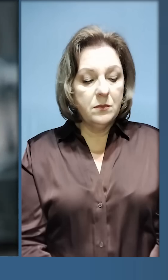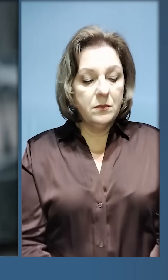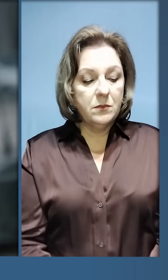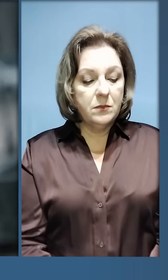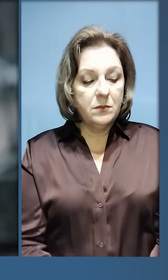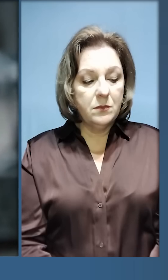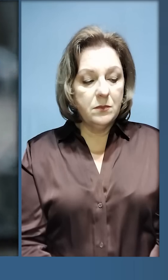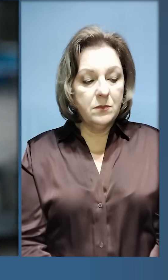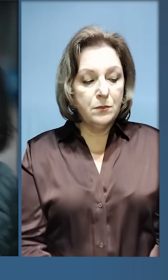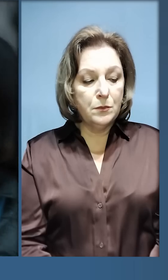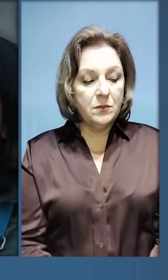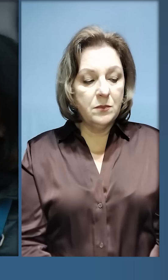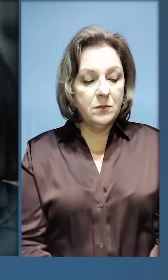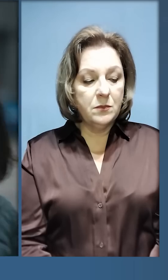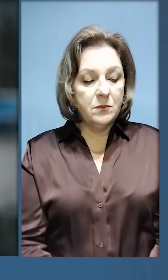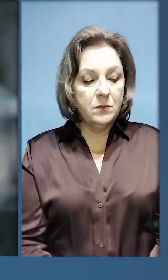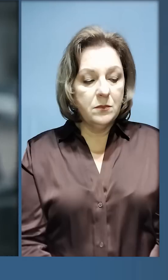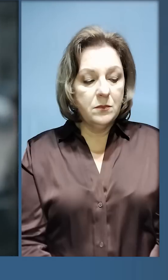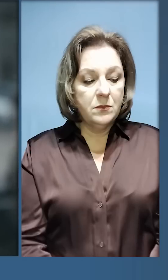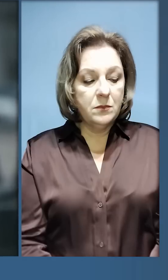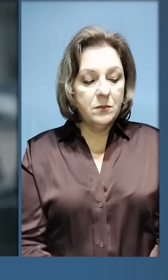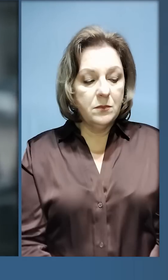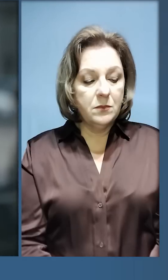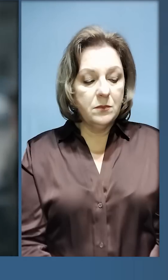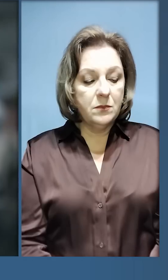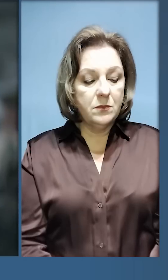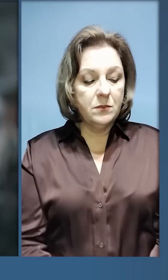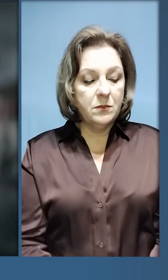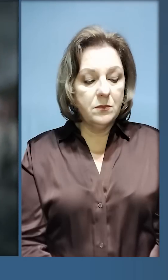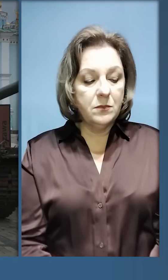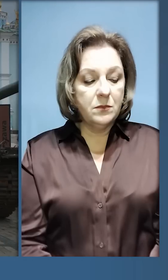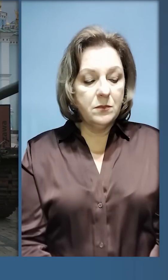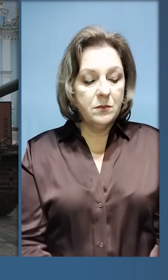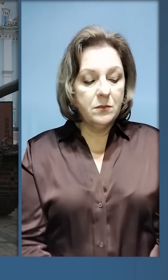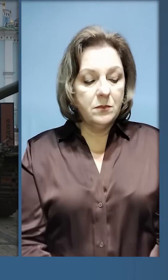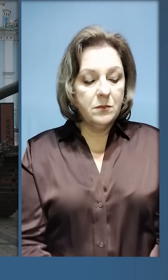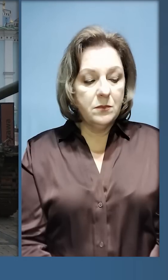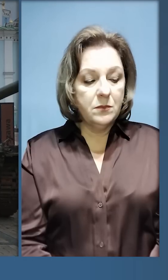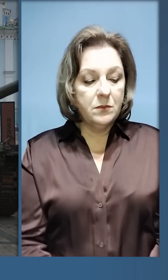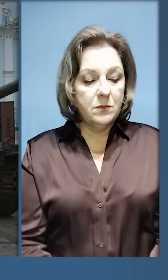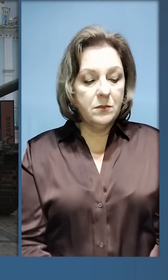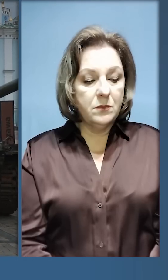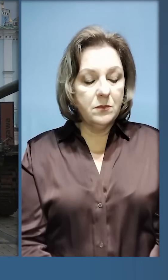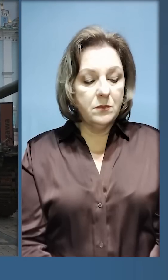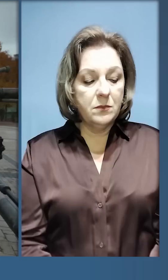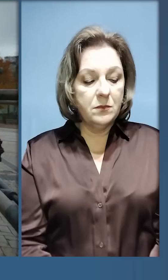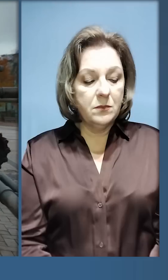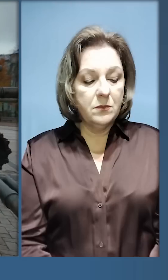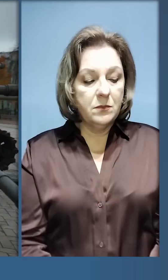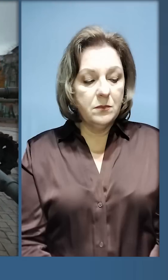go to their work, to drink coffee, but most part of Ukraine is under the war. I think this came